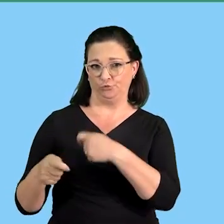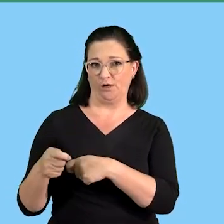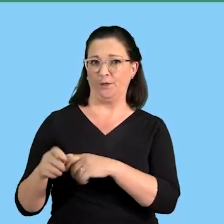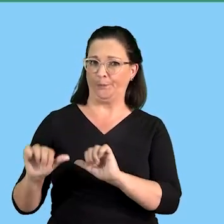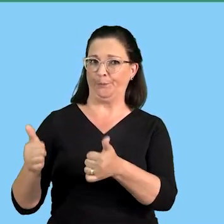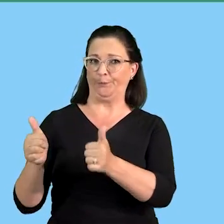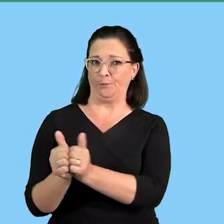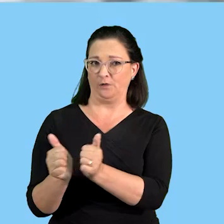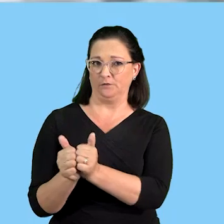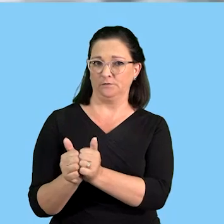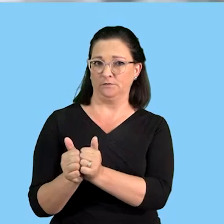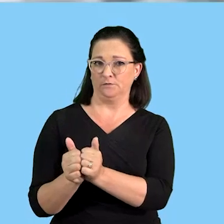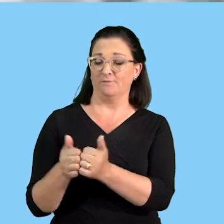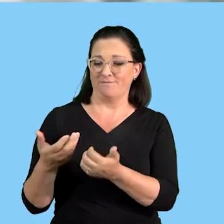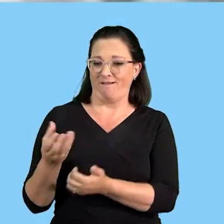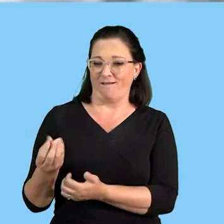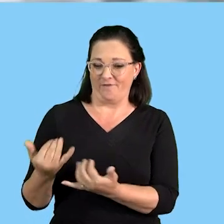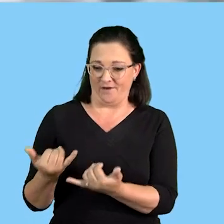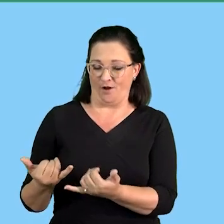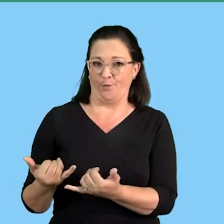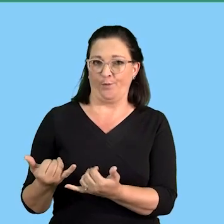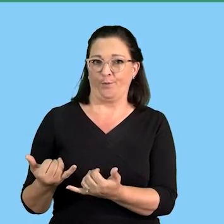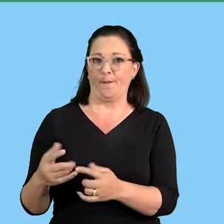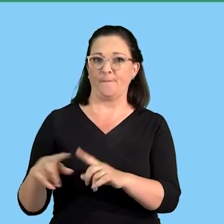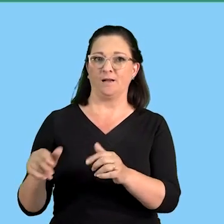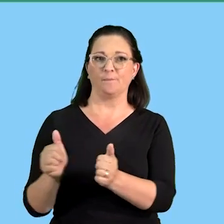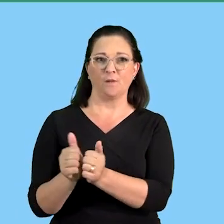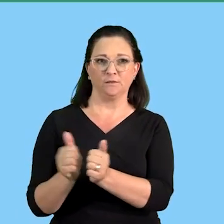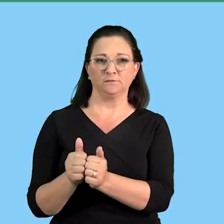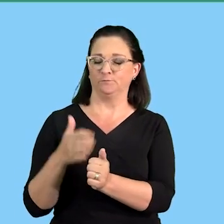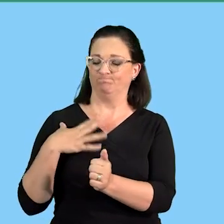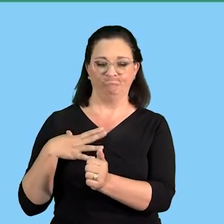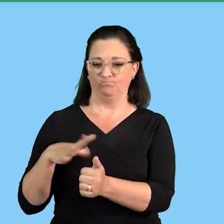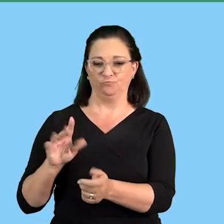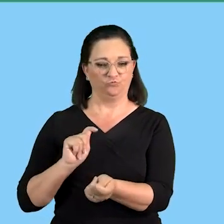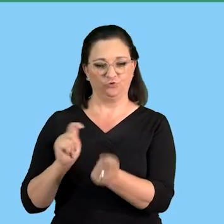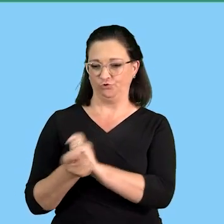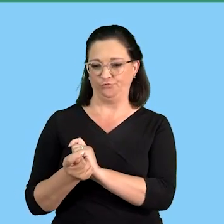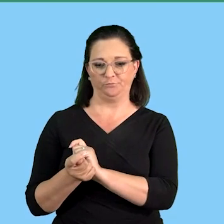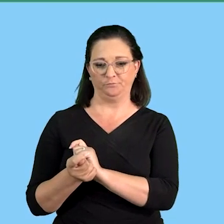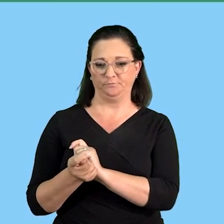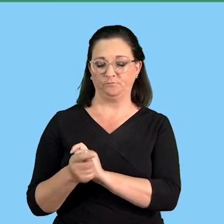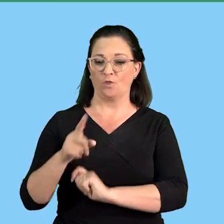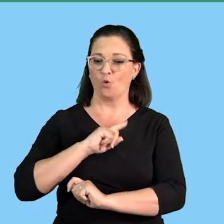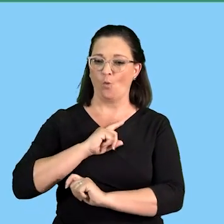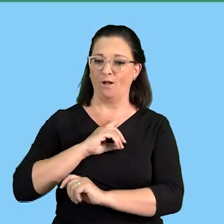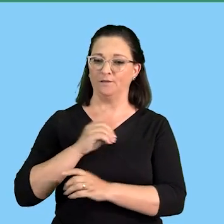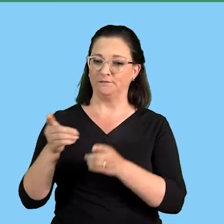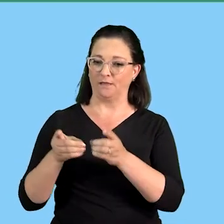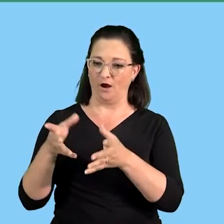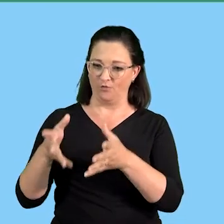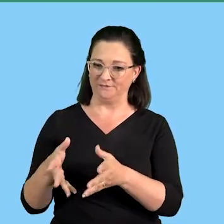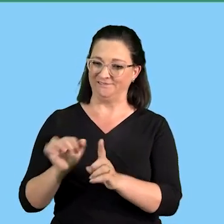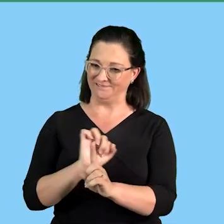partnership. That is the current form of ownership that they have. But the partners want to change to a company that